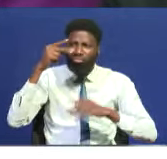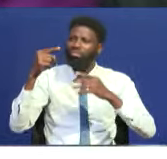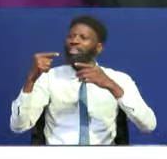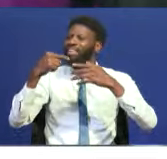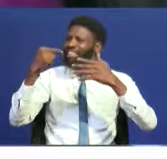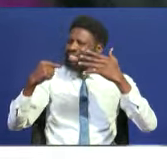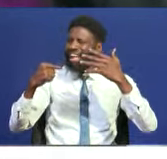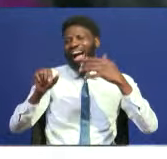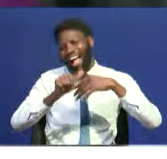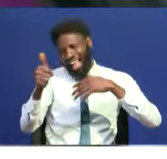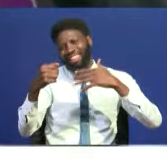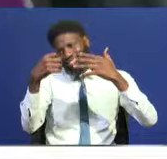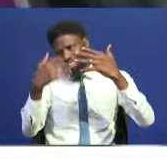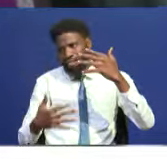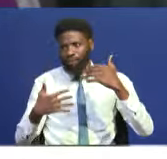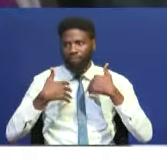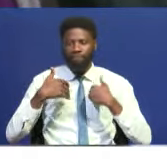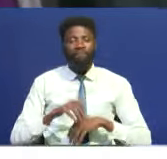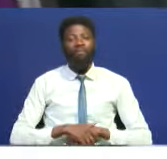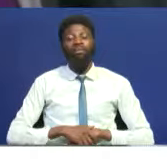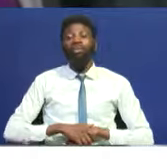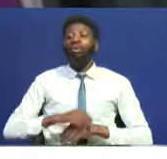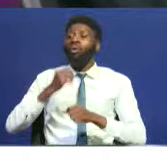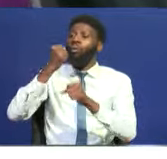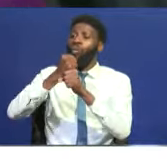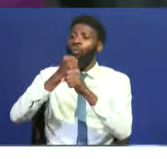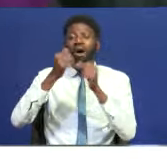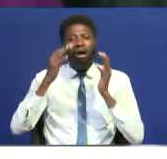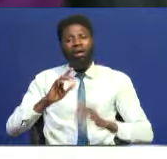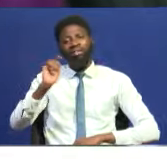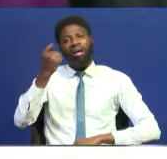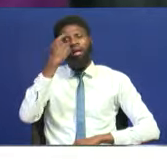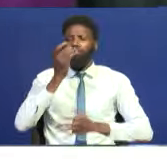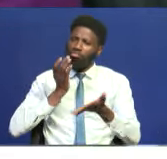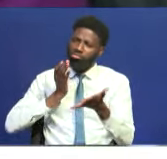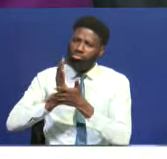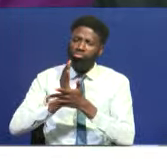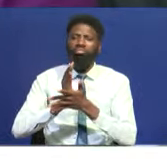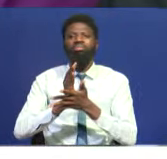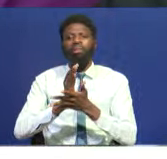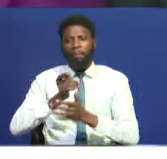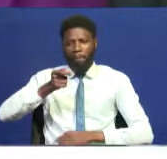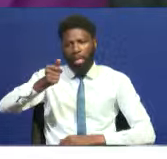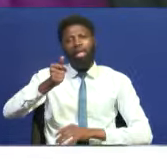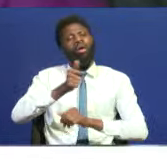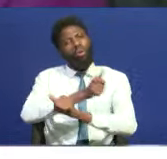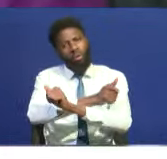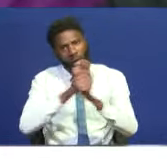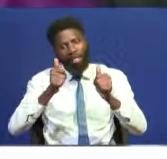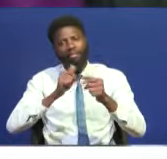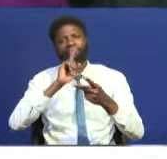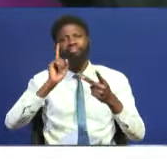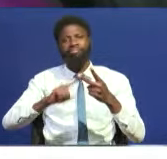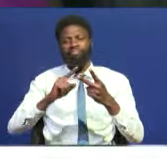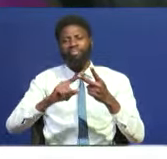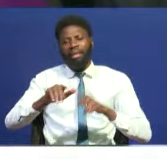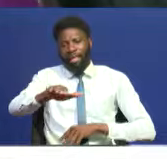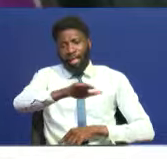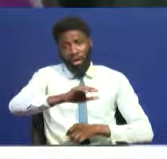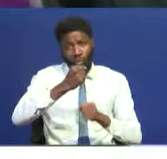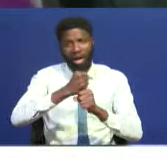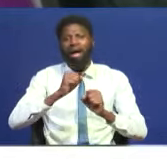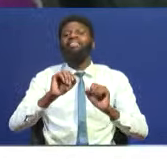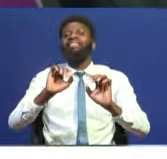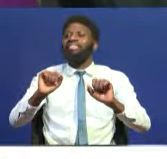worker has the right to fair pay and a safe workplace. The 2024 Social